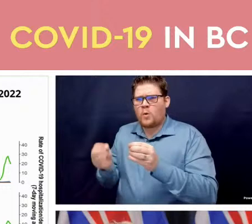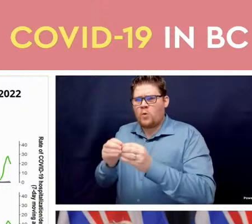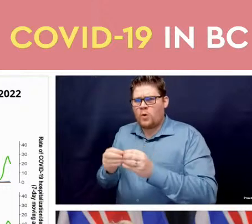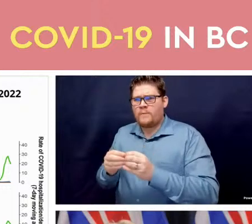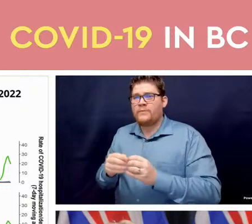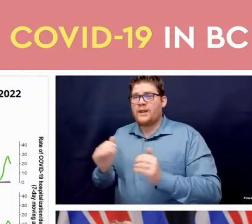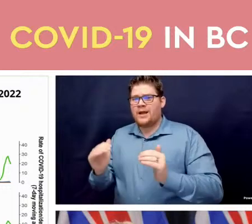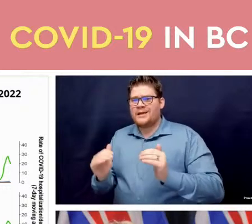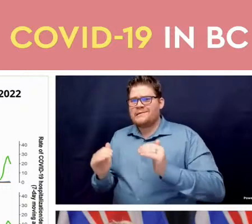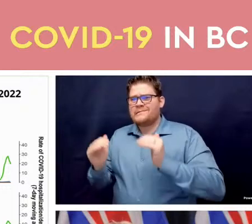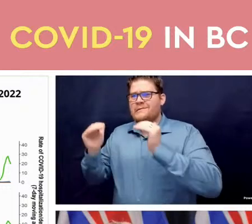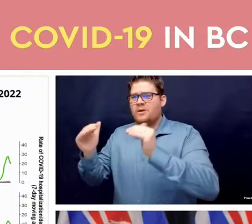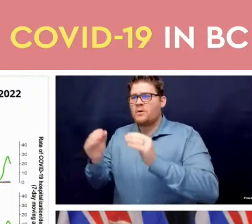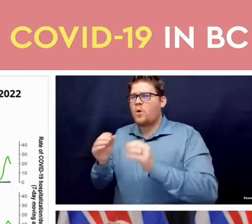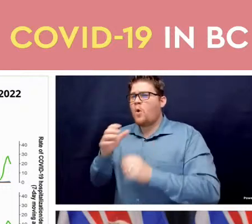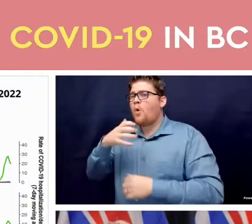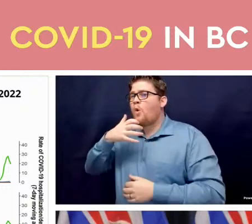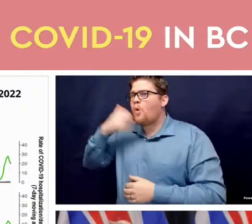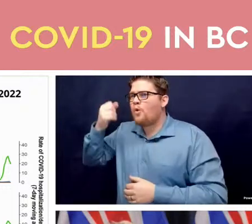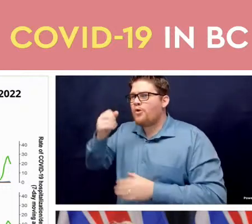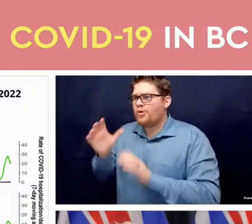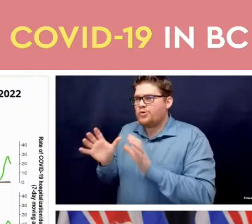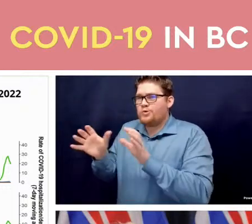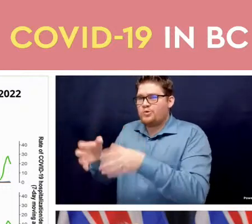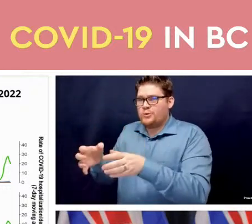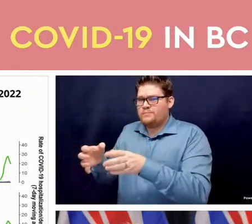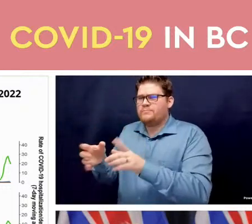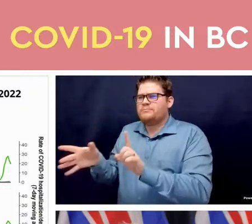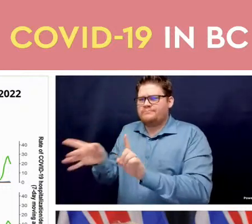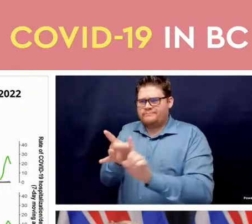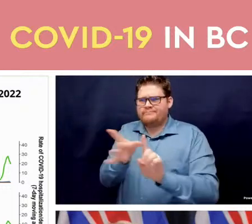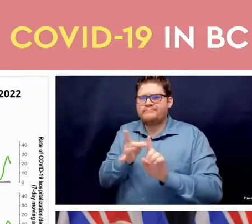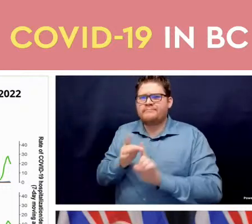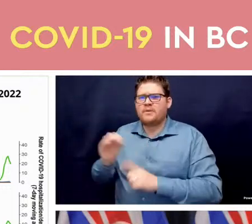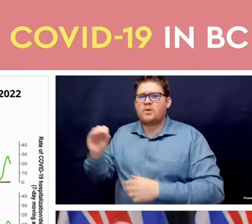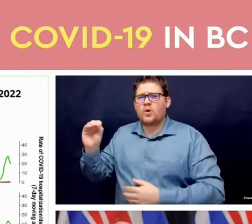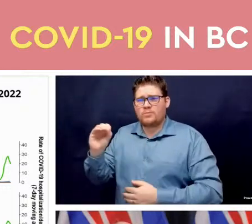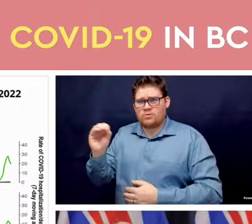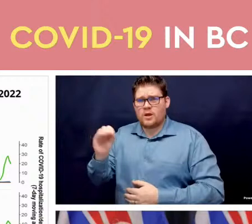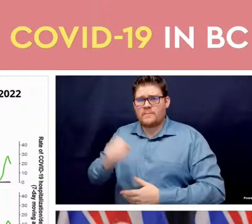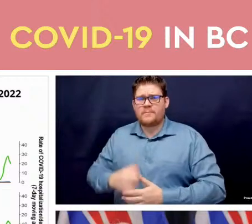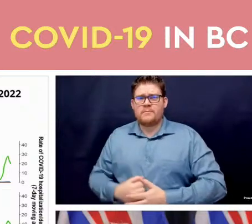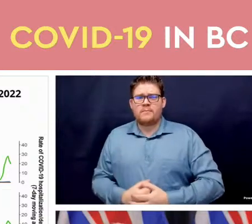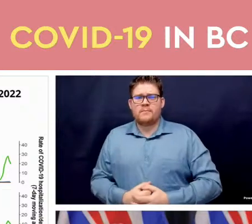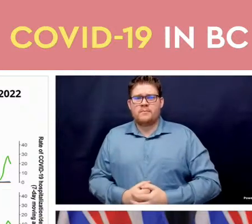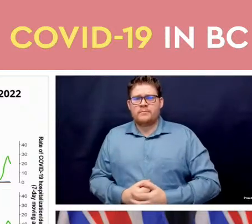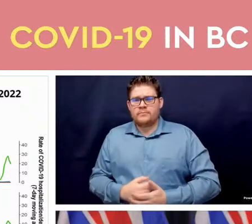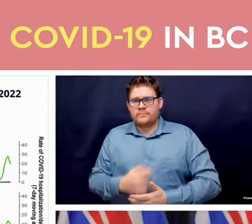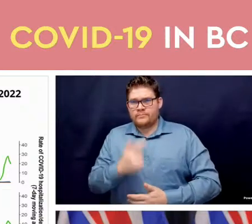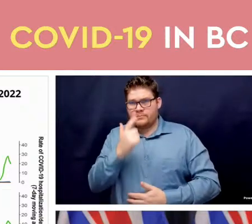as well in all of our waves through the last 2 years